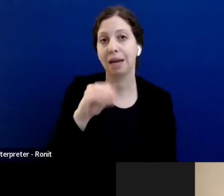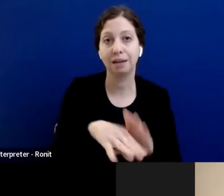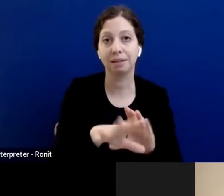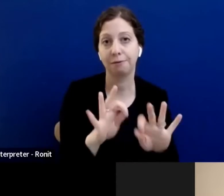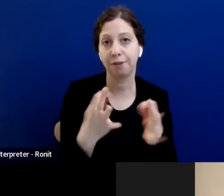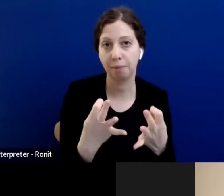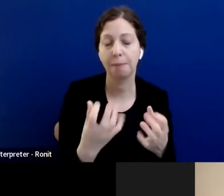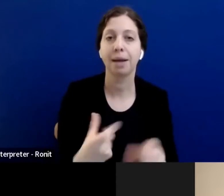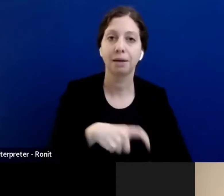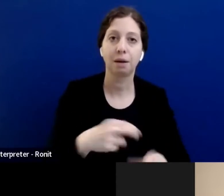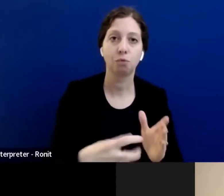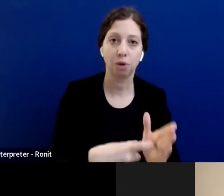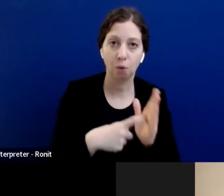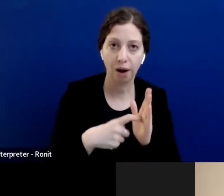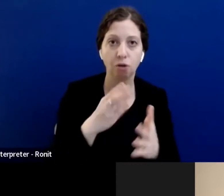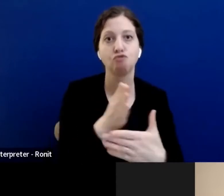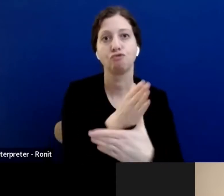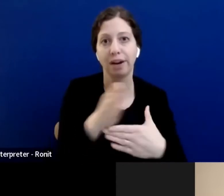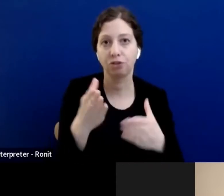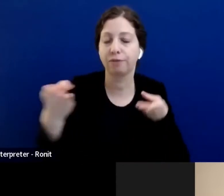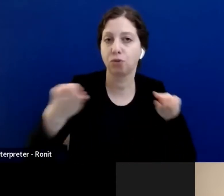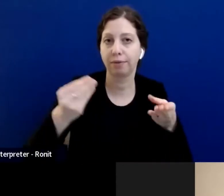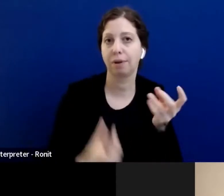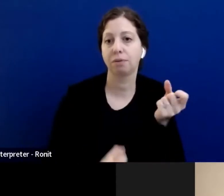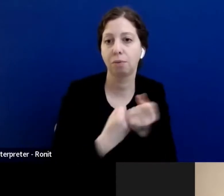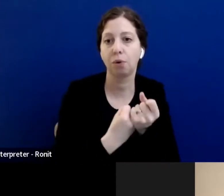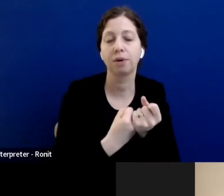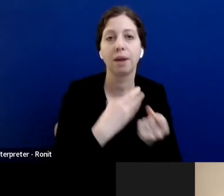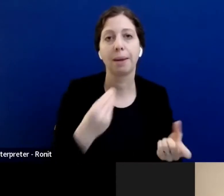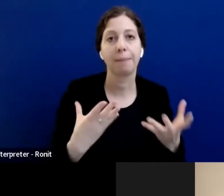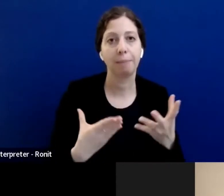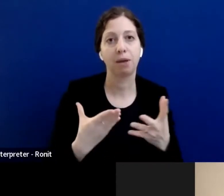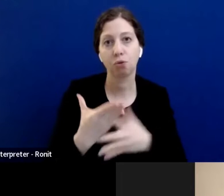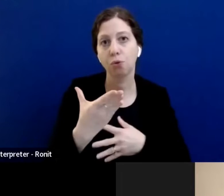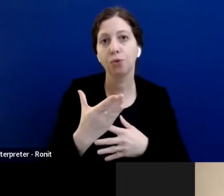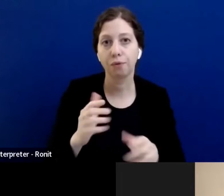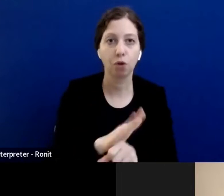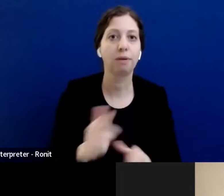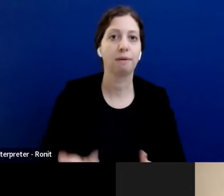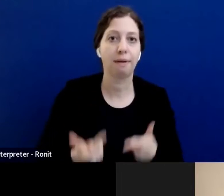often require a range of services and supports, and maybe throughout their entire lifetime.